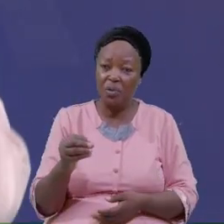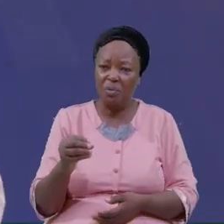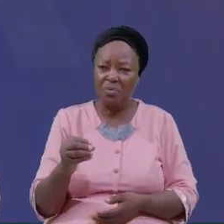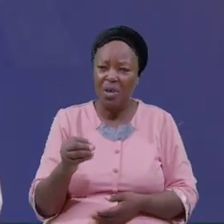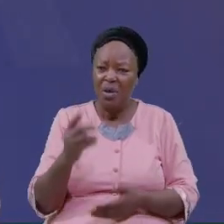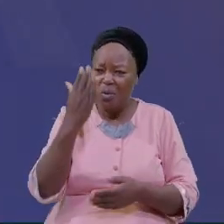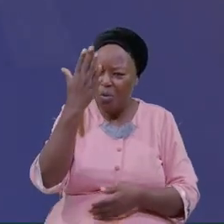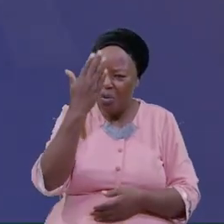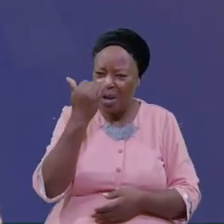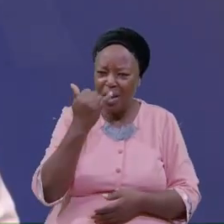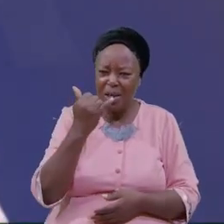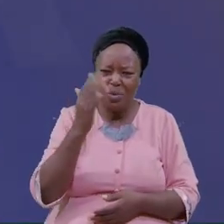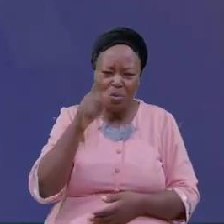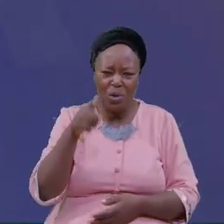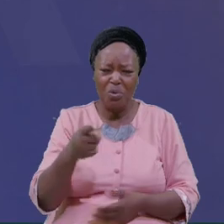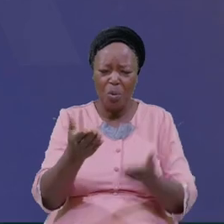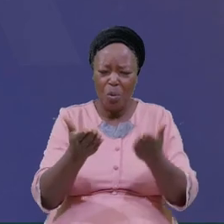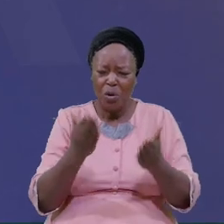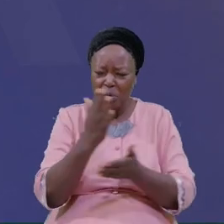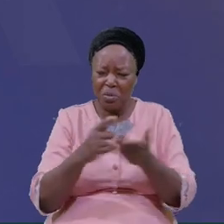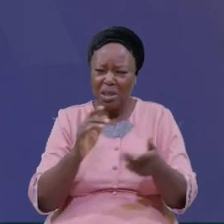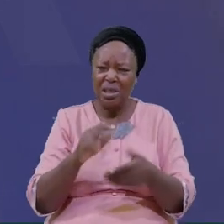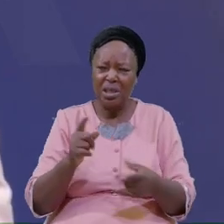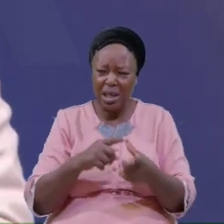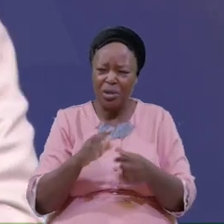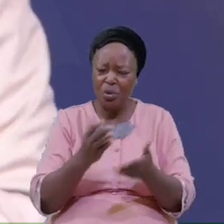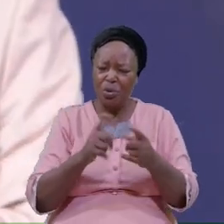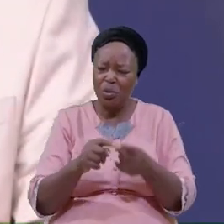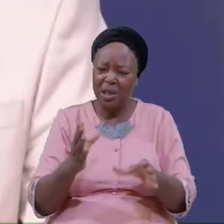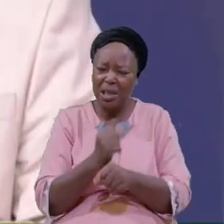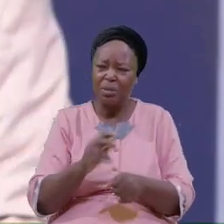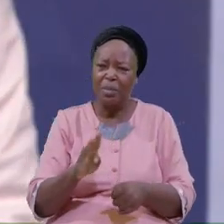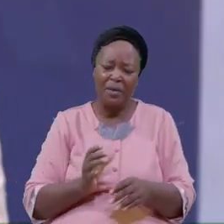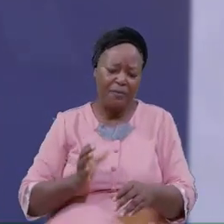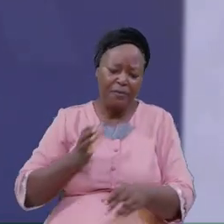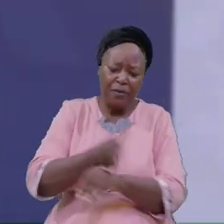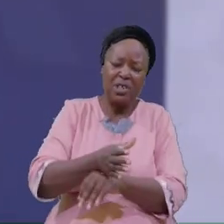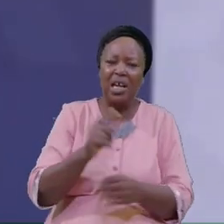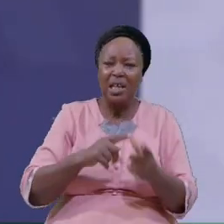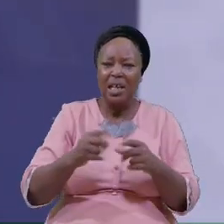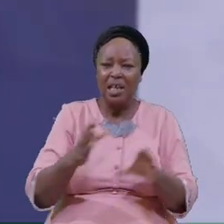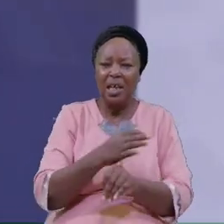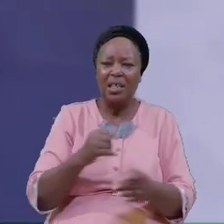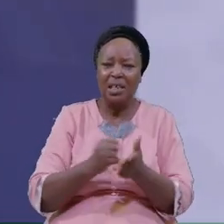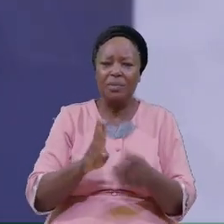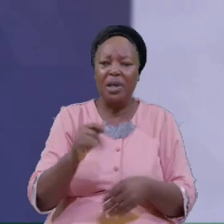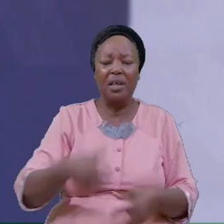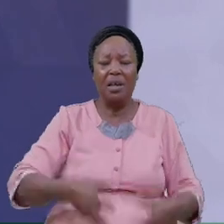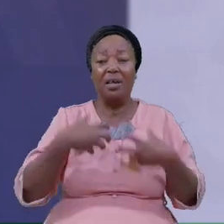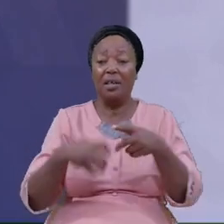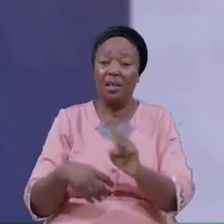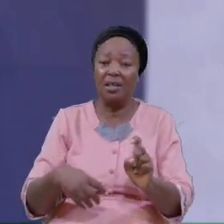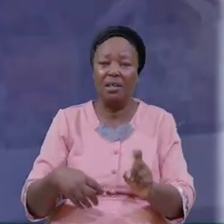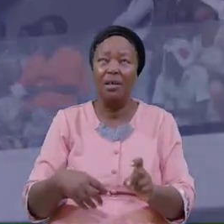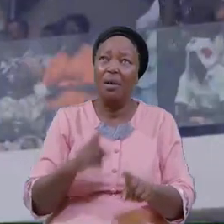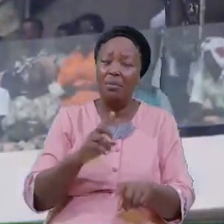to get it by force and get it by anger? Mais pourquoi est-ce que tu veux quelque chose, mais tu veux l'obtenir par la colère et par la force? He purges our hearts. Il